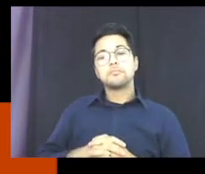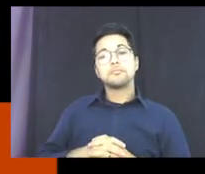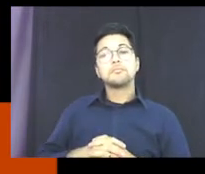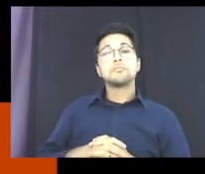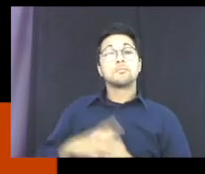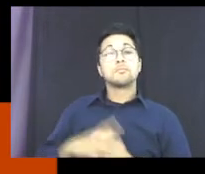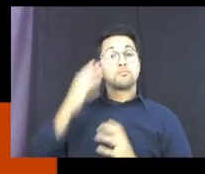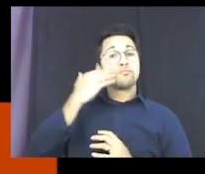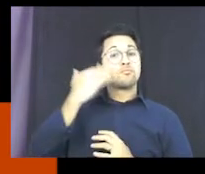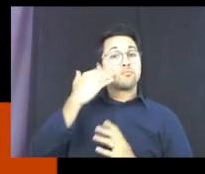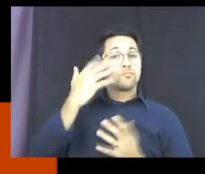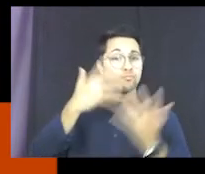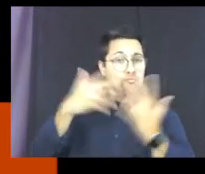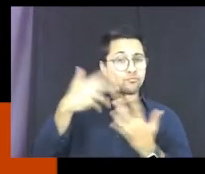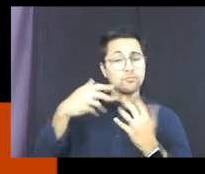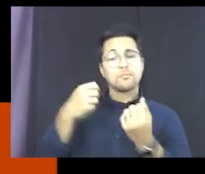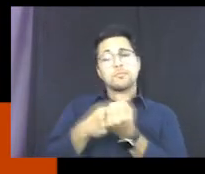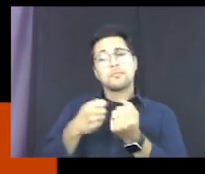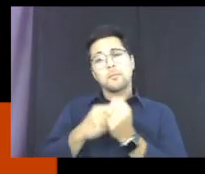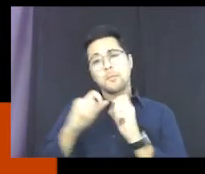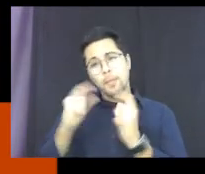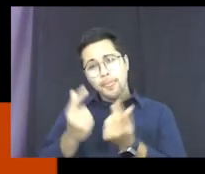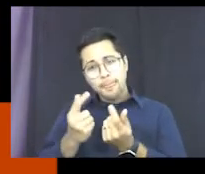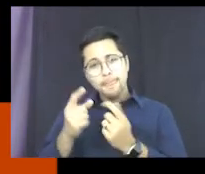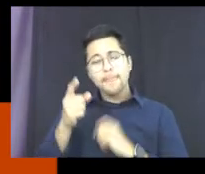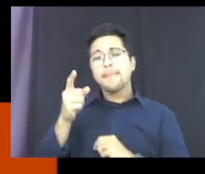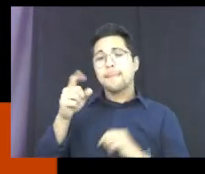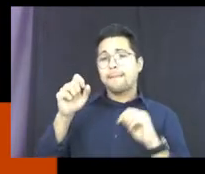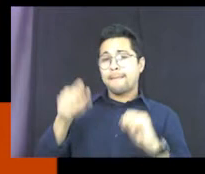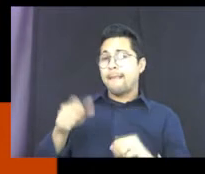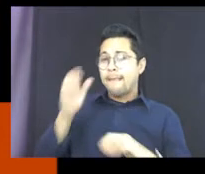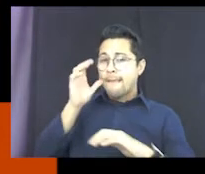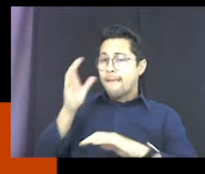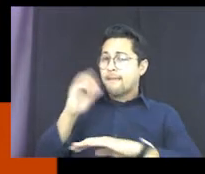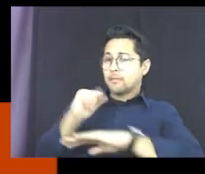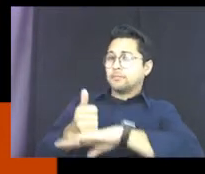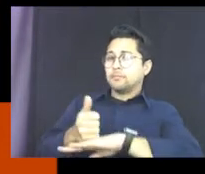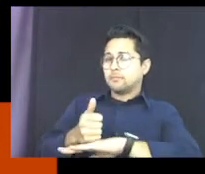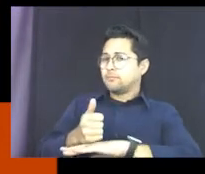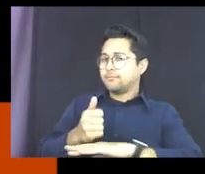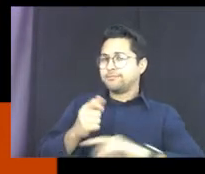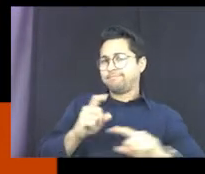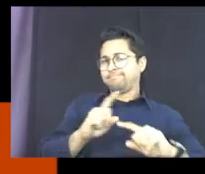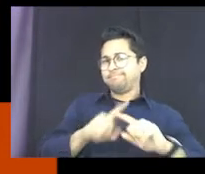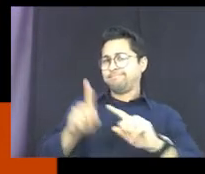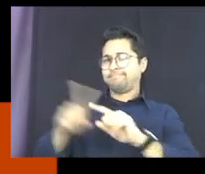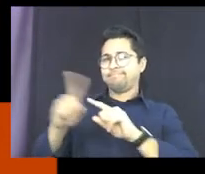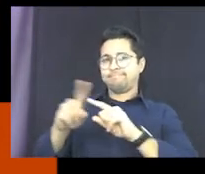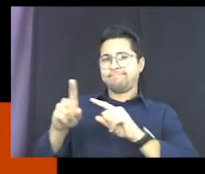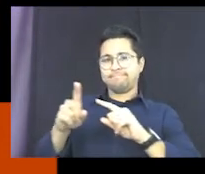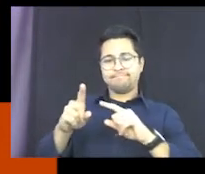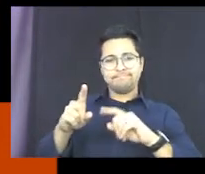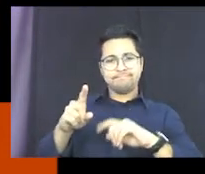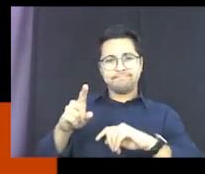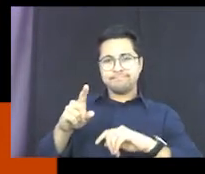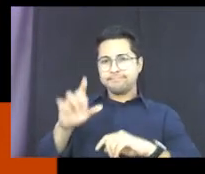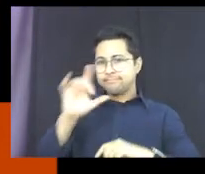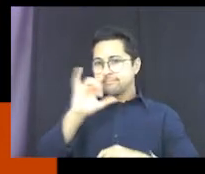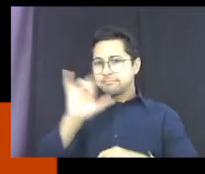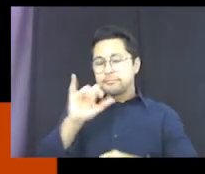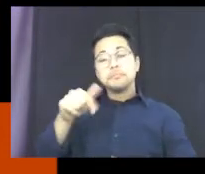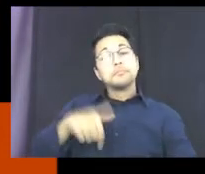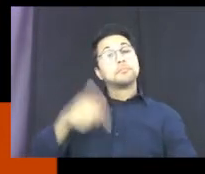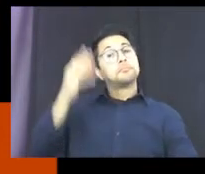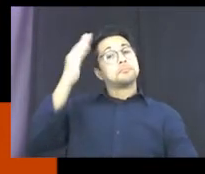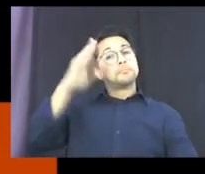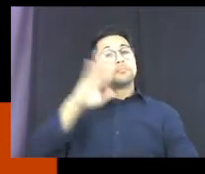Although social and support groups for autistic adults can be structured in many ways, this presentation will talk about